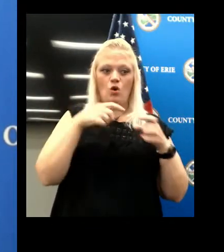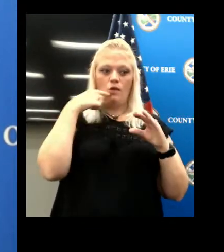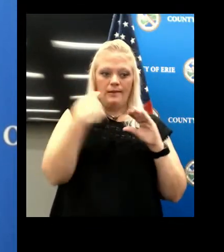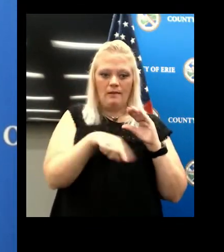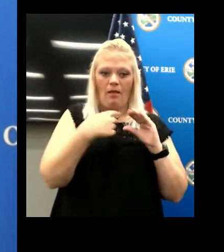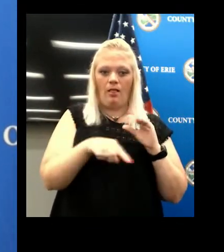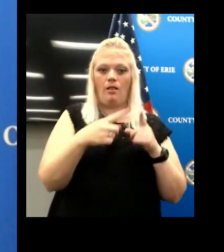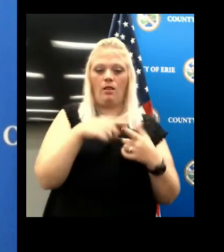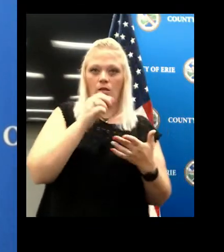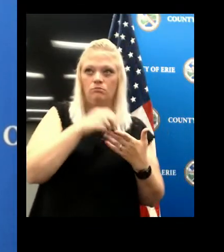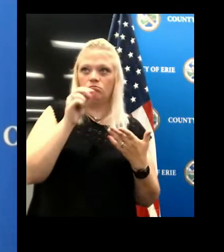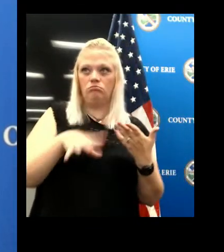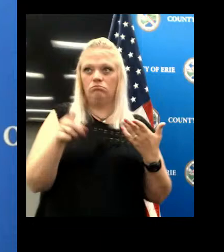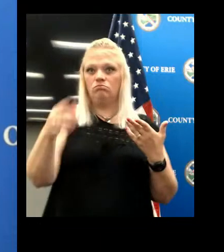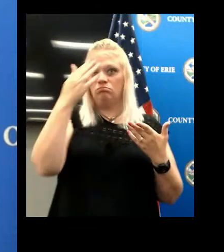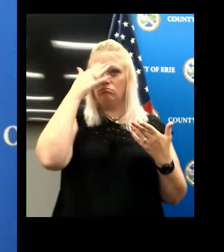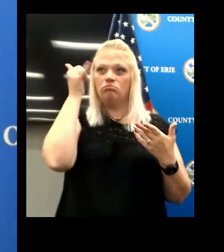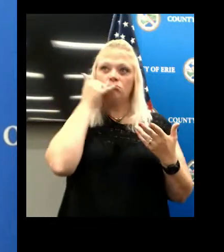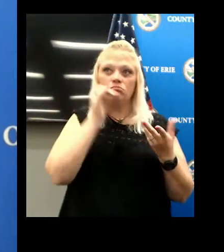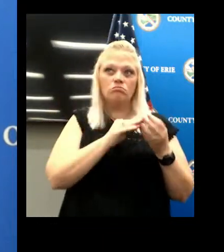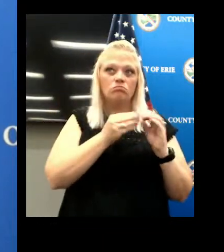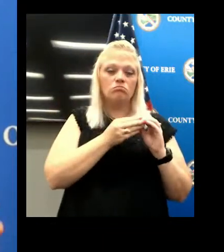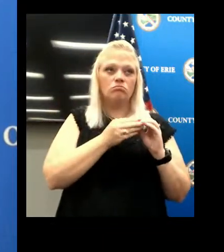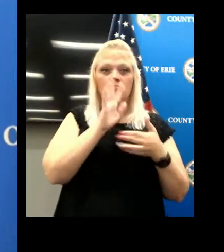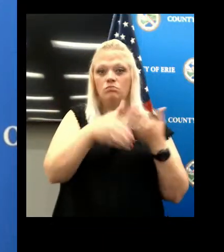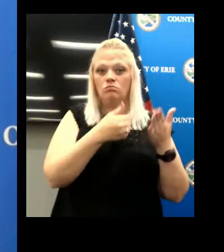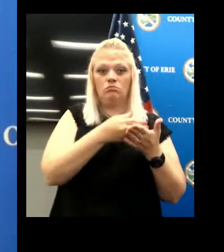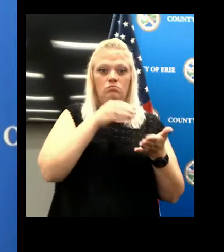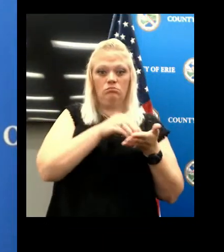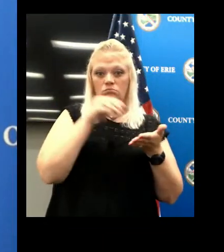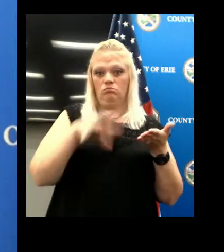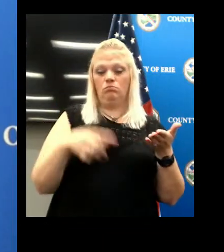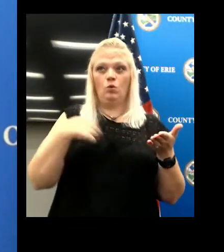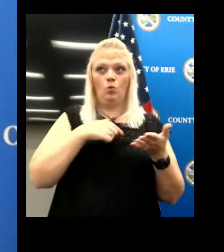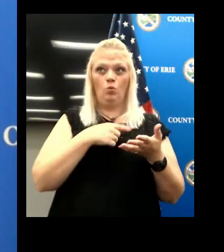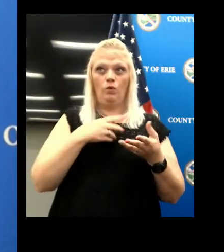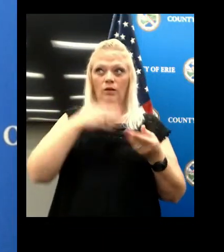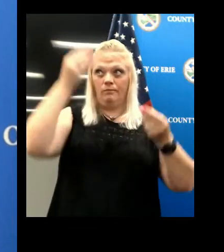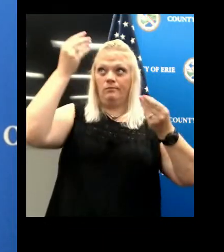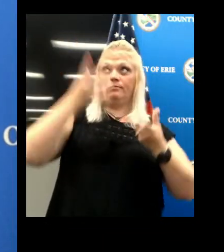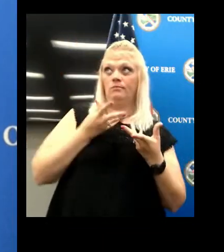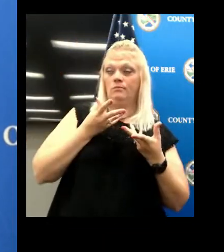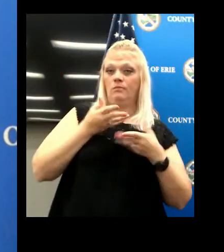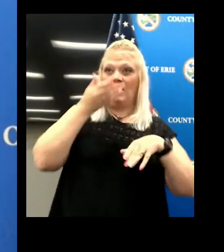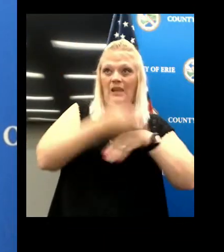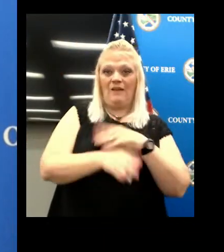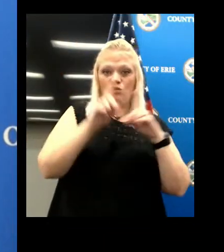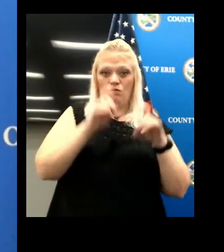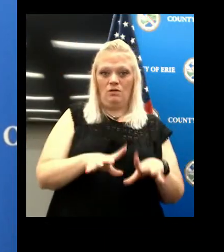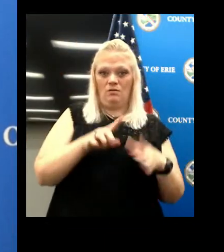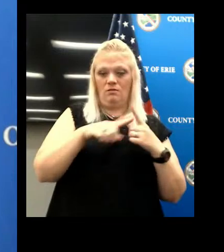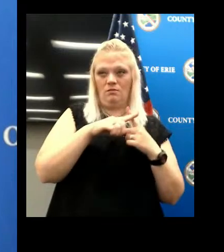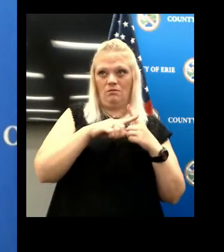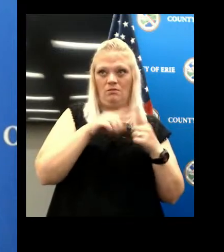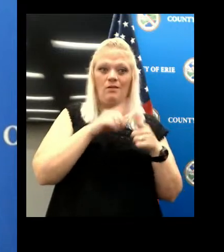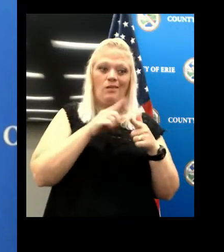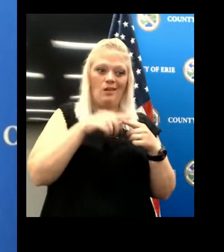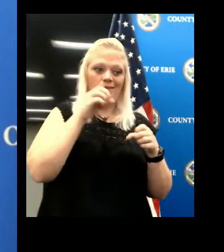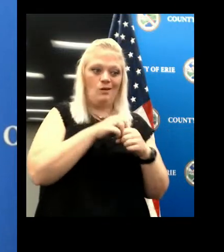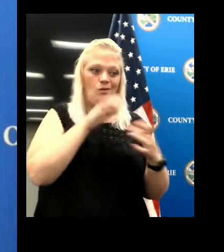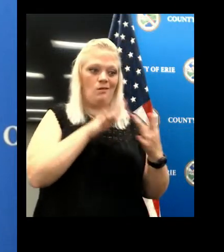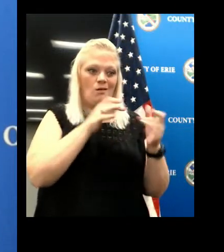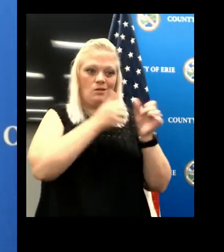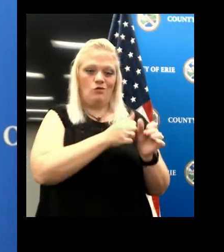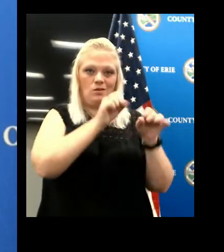to the students. They know their phone numbers. All students. We get the information when they test positive, and then they're in our contact tracing